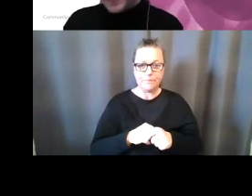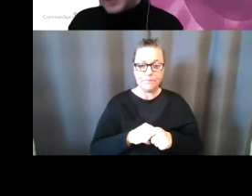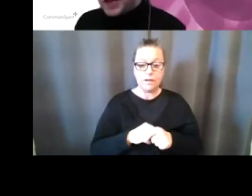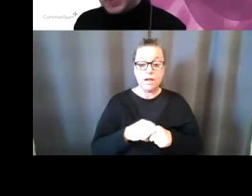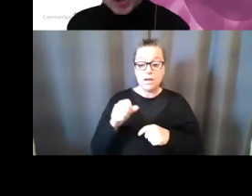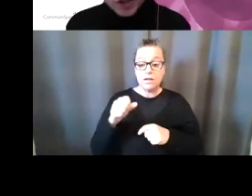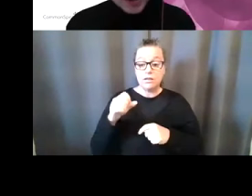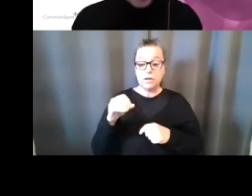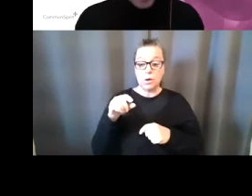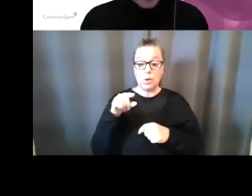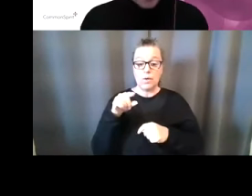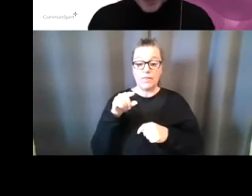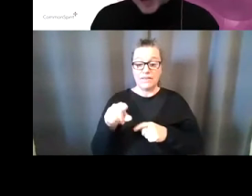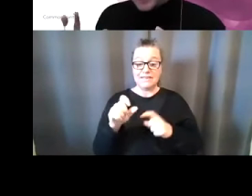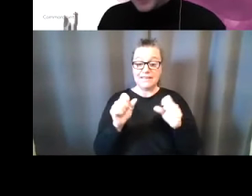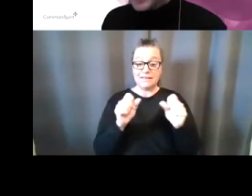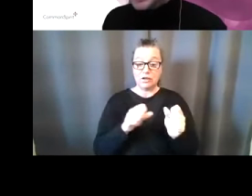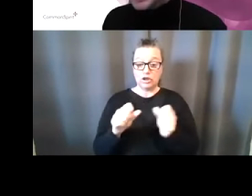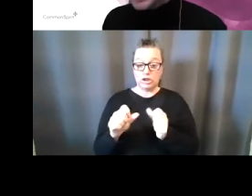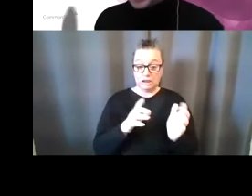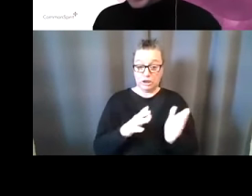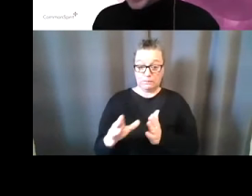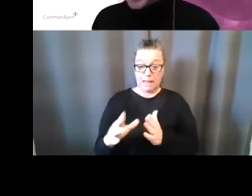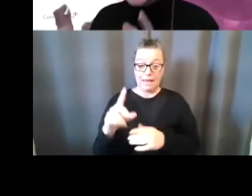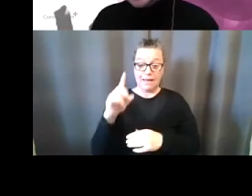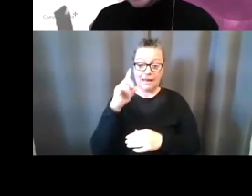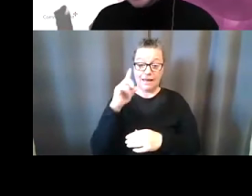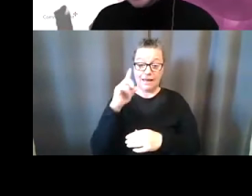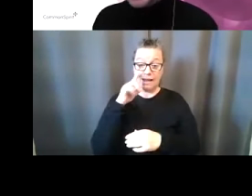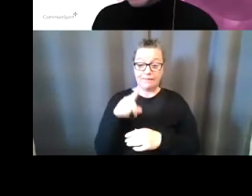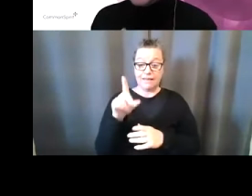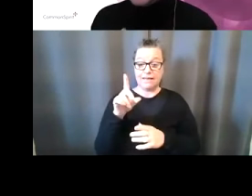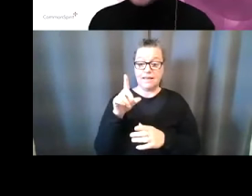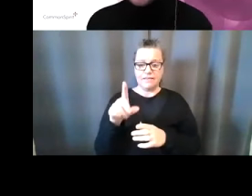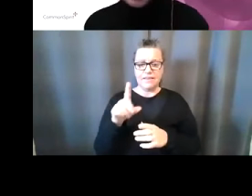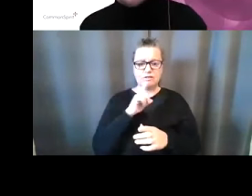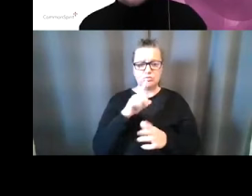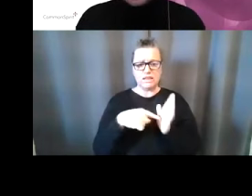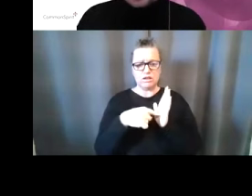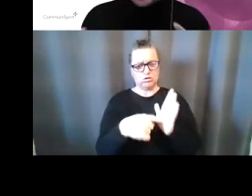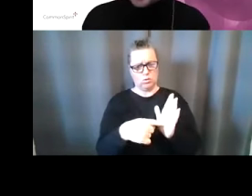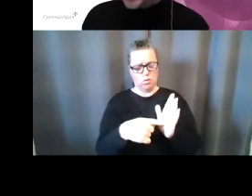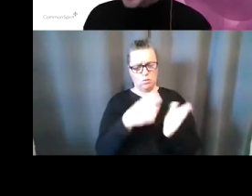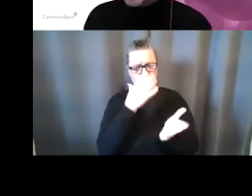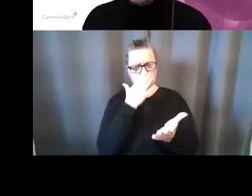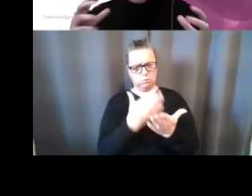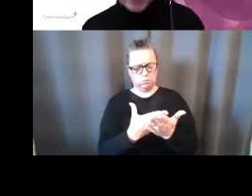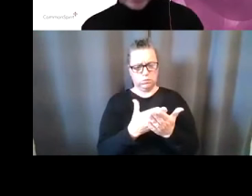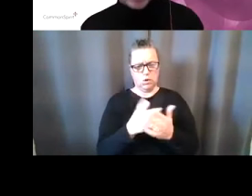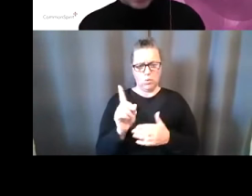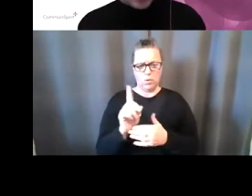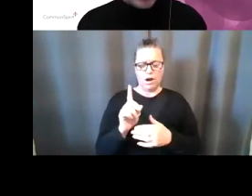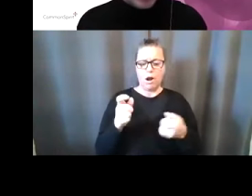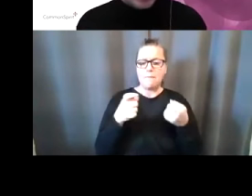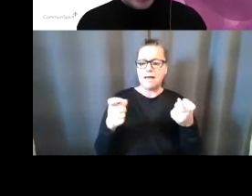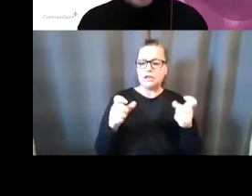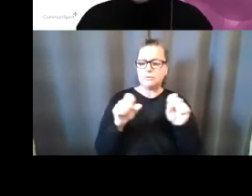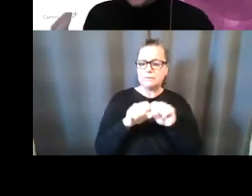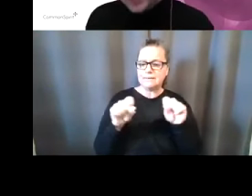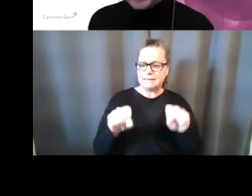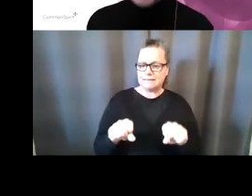So this is our strategic plan, and I think this picture, this paints a really good depiction of where our management system sits in our